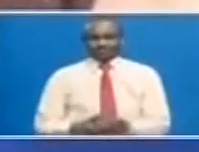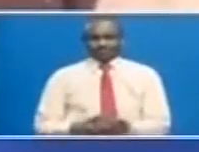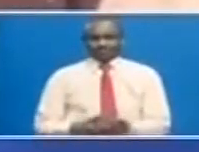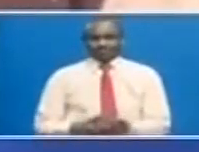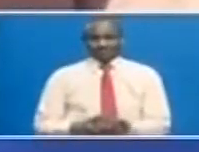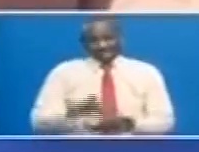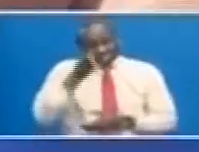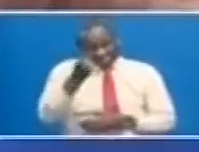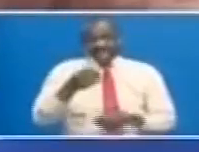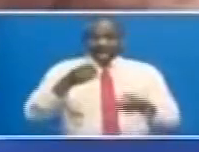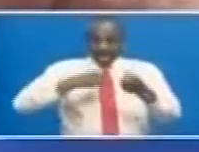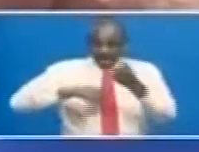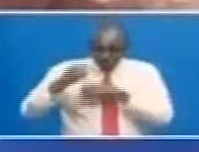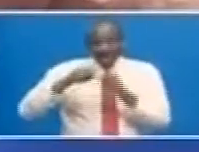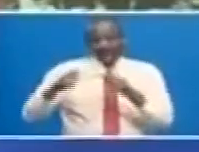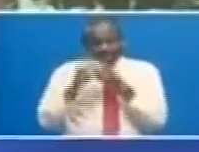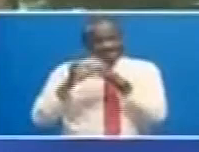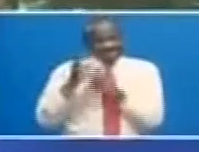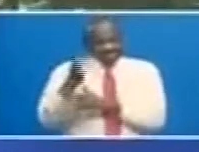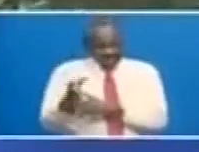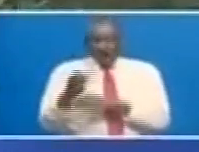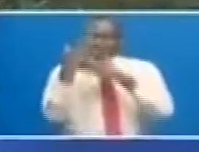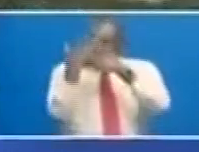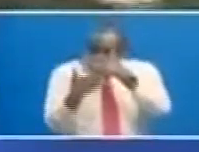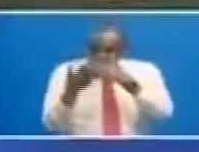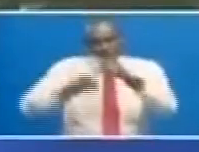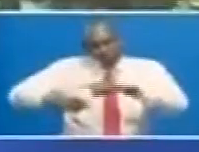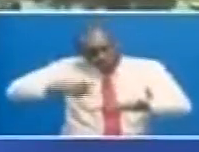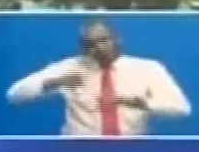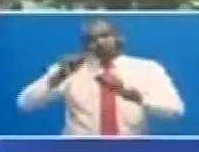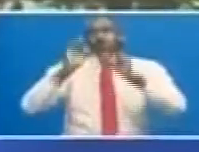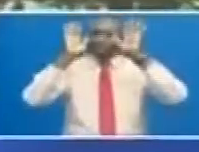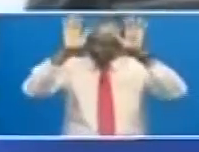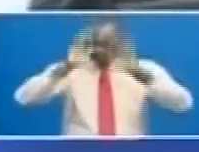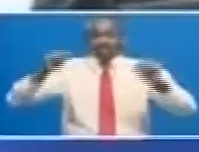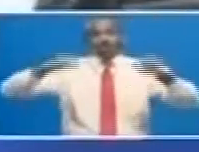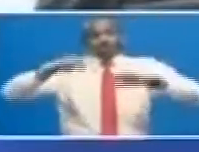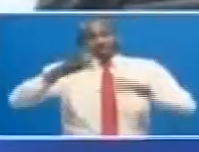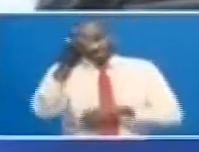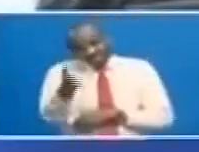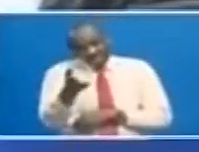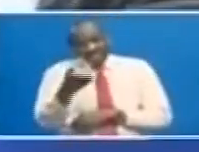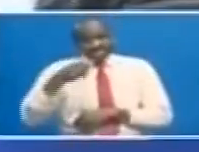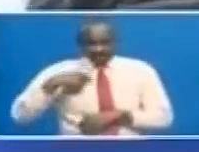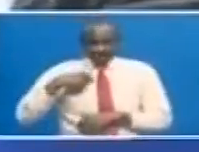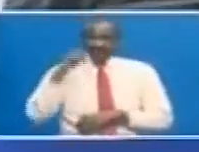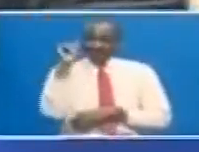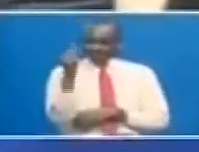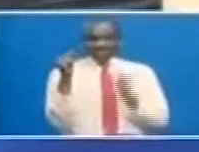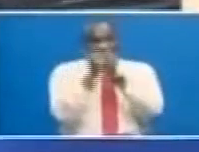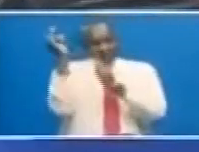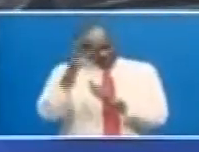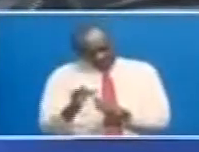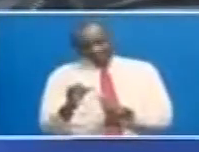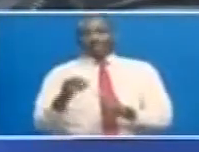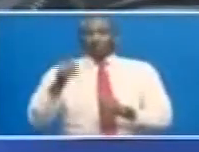The harvest ritual is intricate, nuanced, blood shed to signify an important covenant, and the first fruit of the harvest served to the